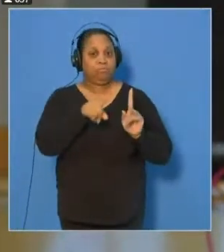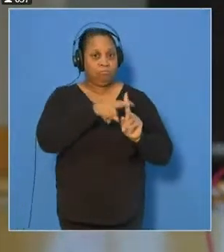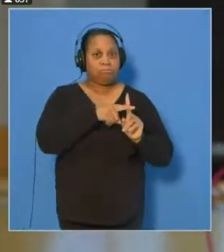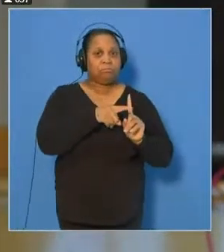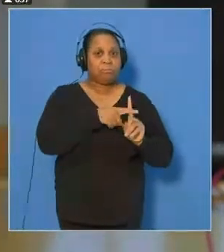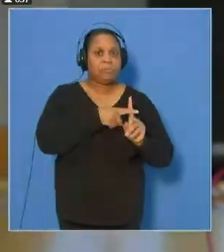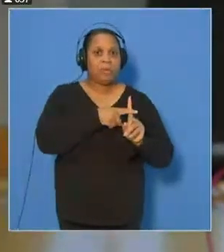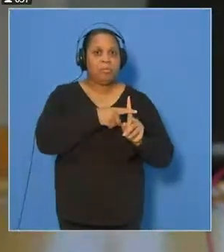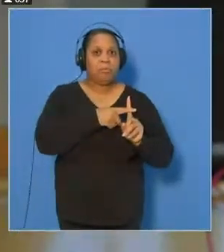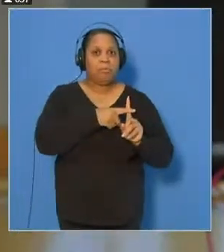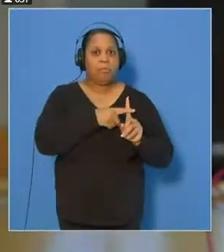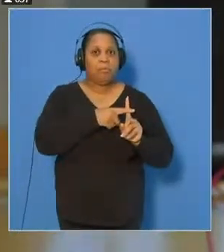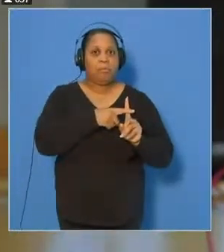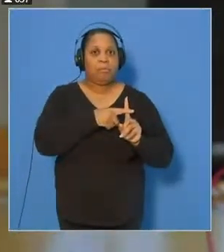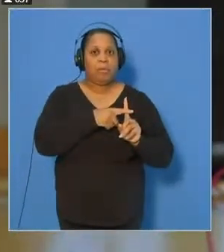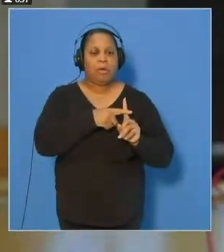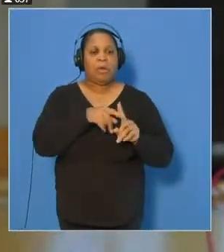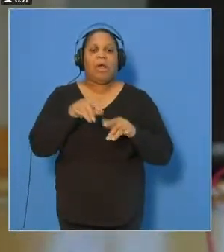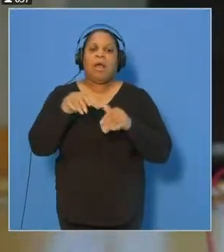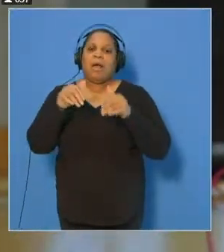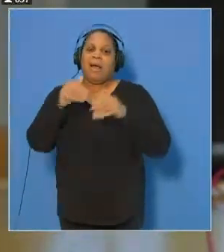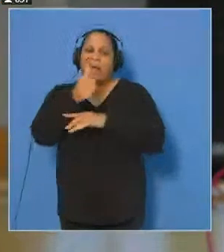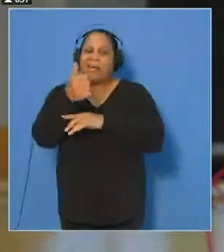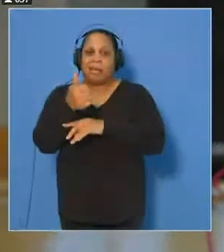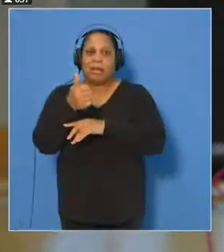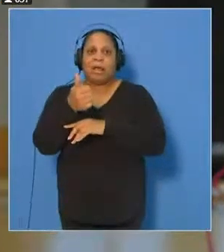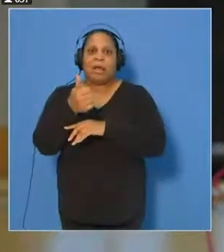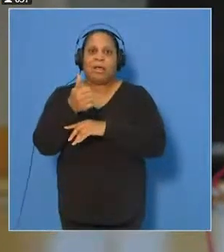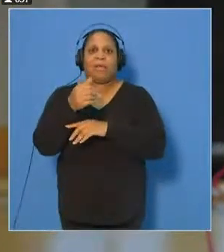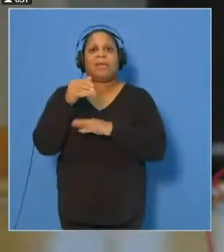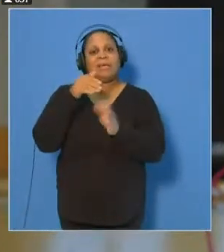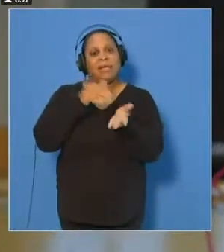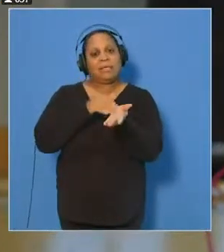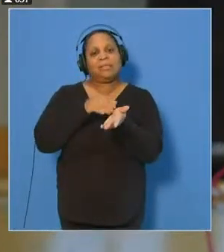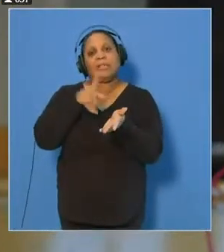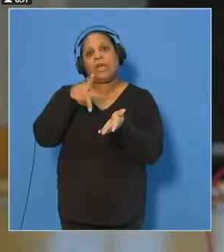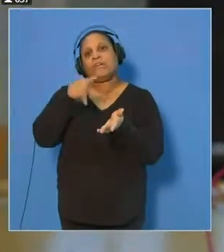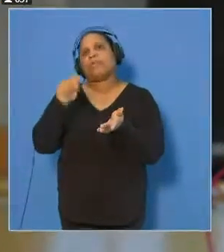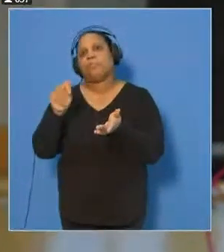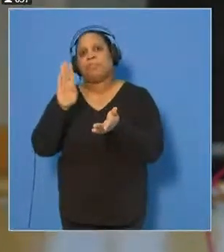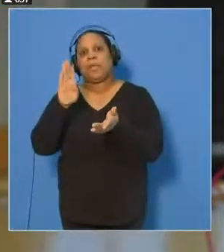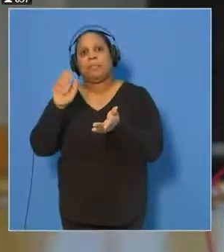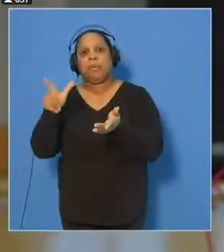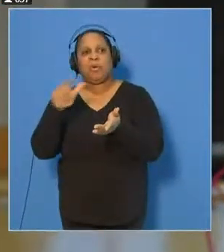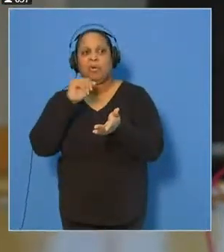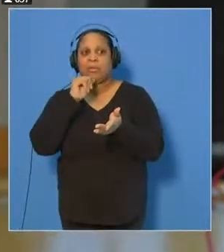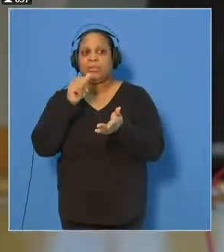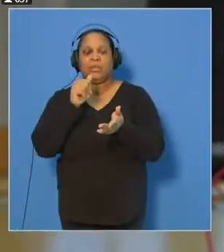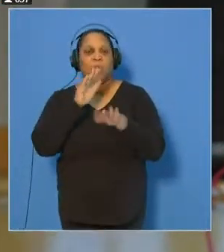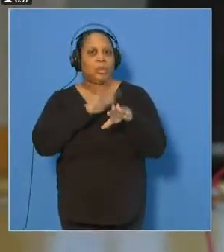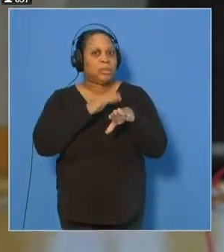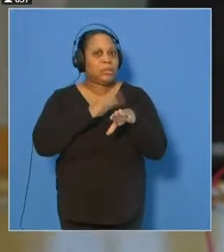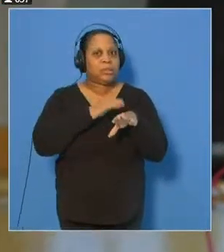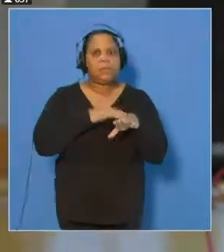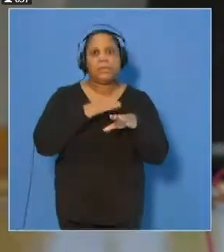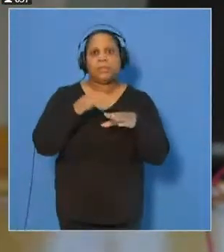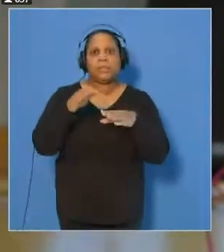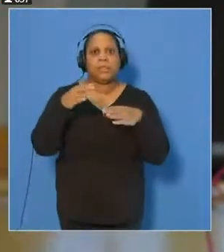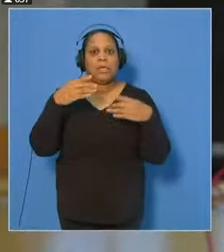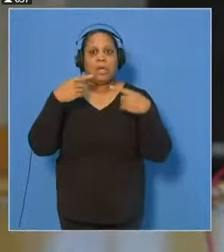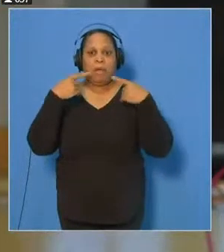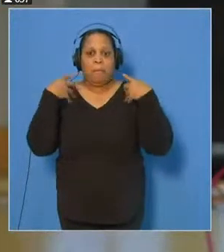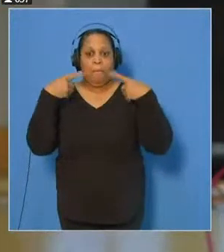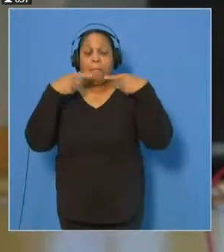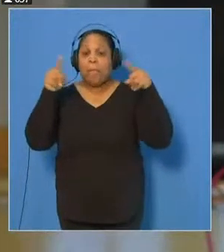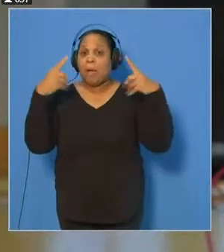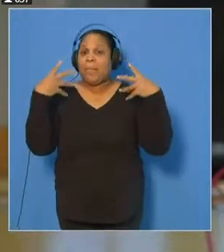positive at another particular rest home, as Dr. Peepal said, it did not warrant a public health response,